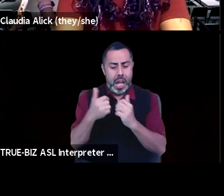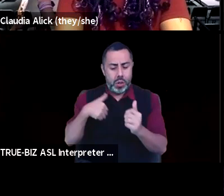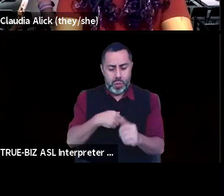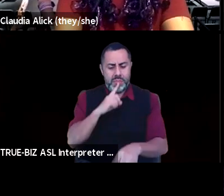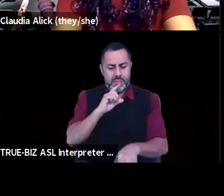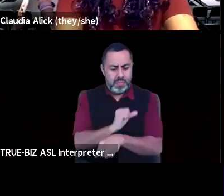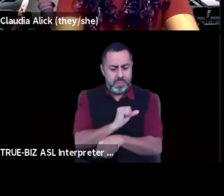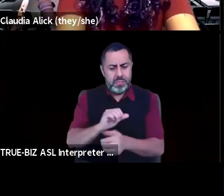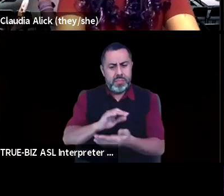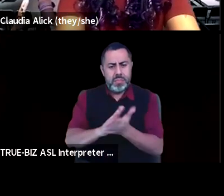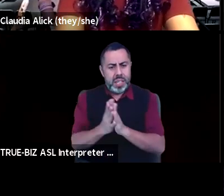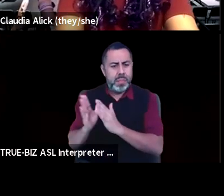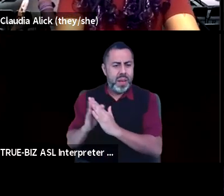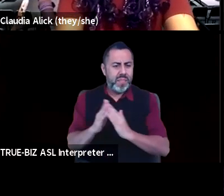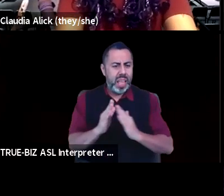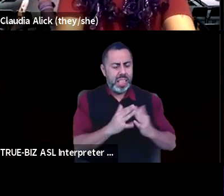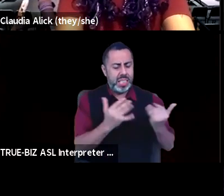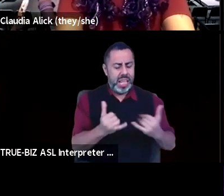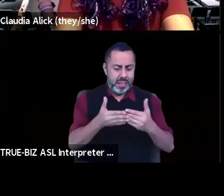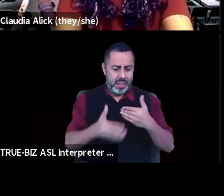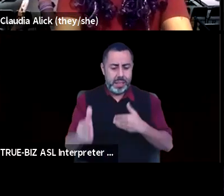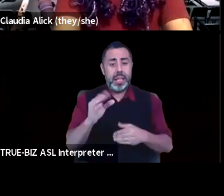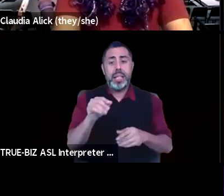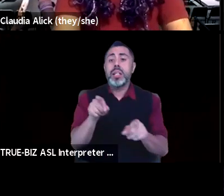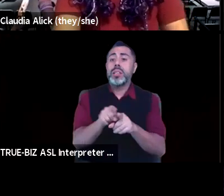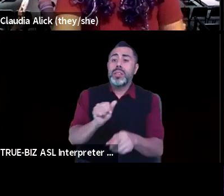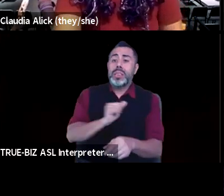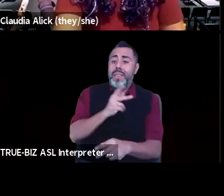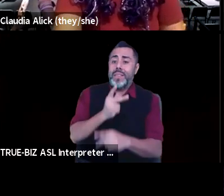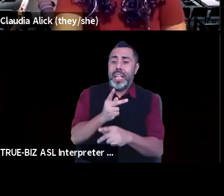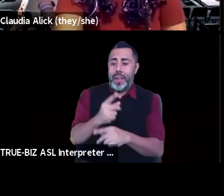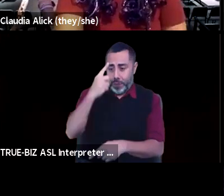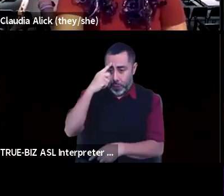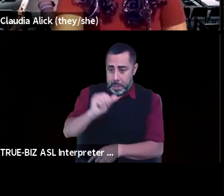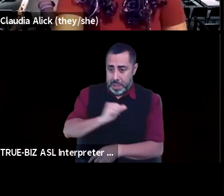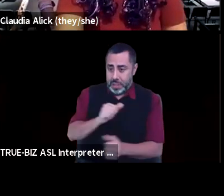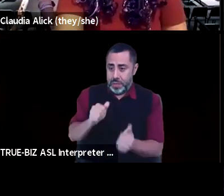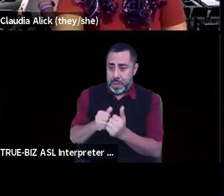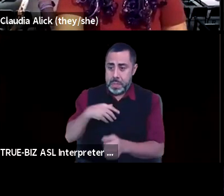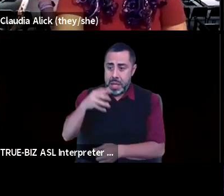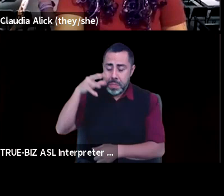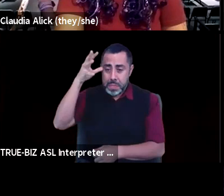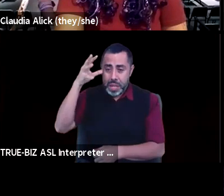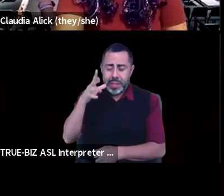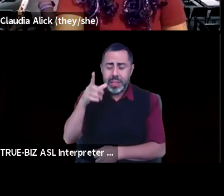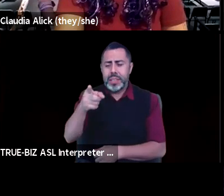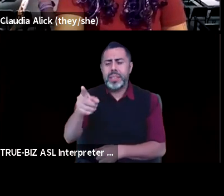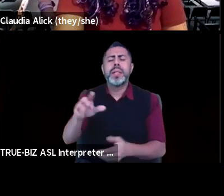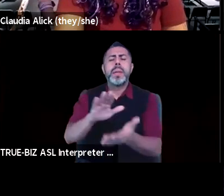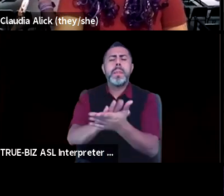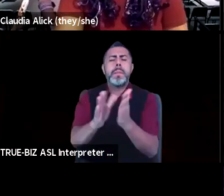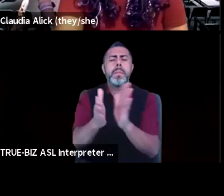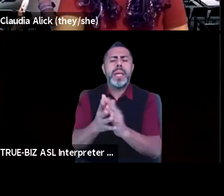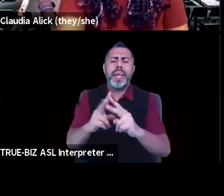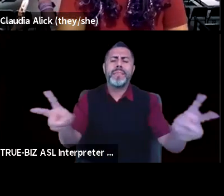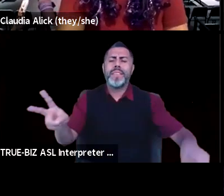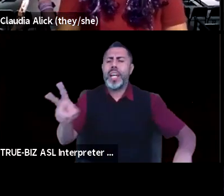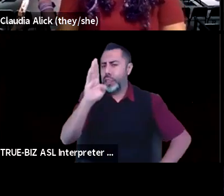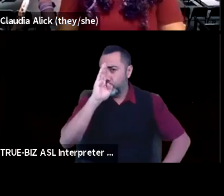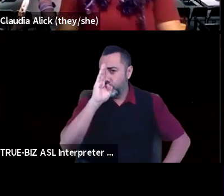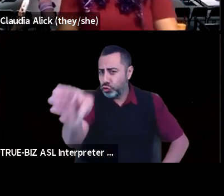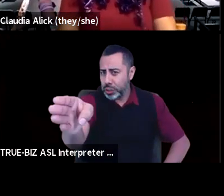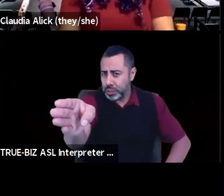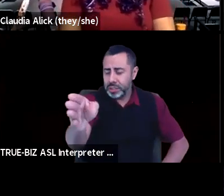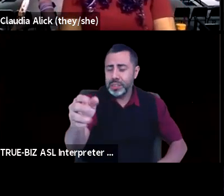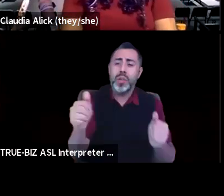for myself and for parents, like, be really explicit with those boundaries on other people and say, I am not meeting with